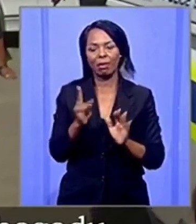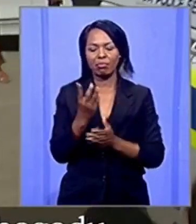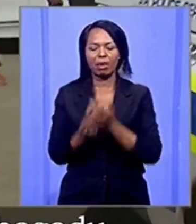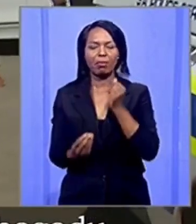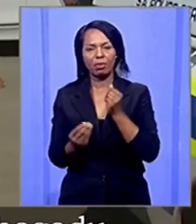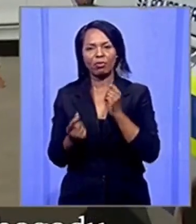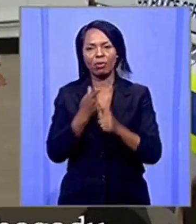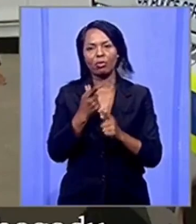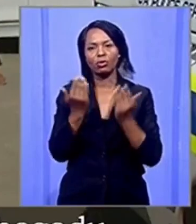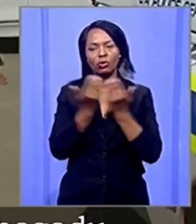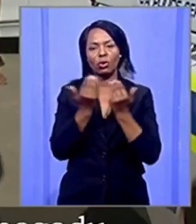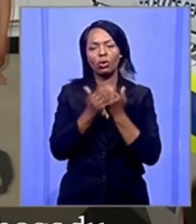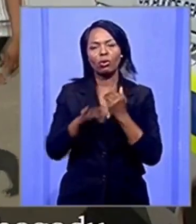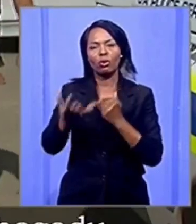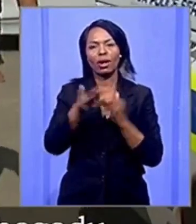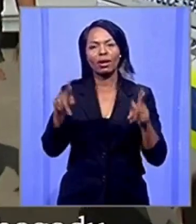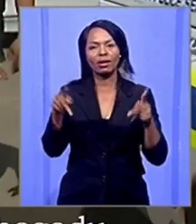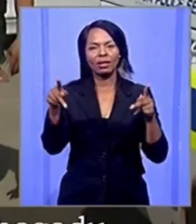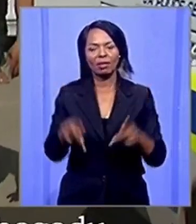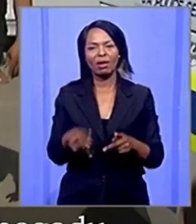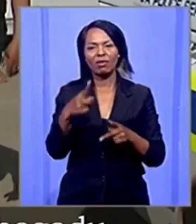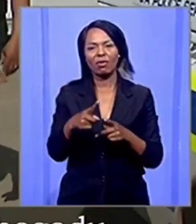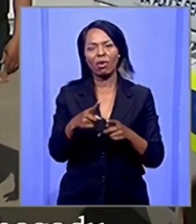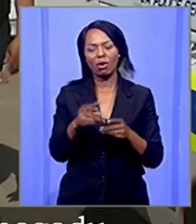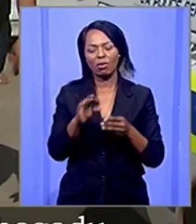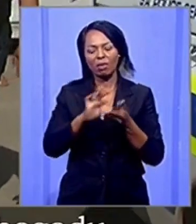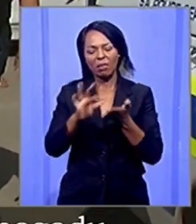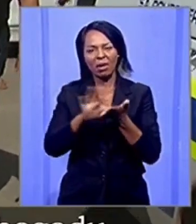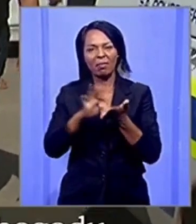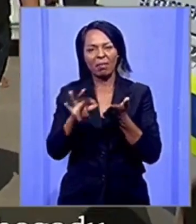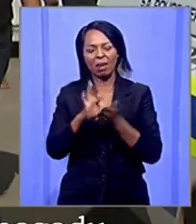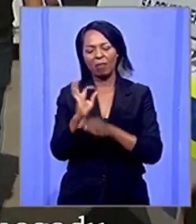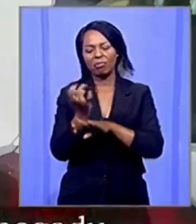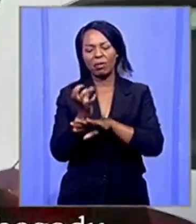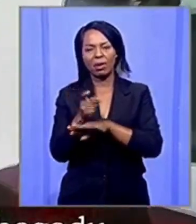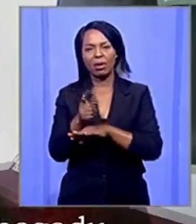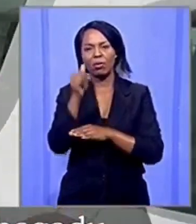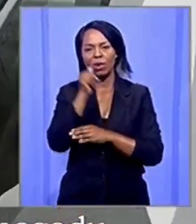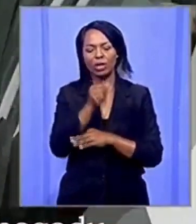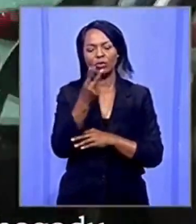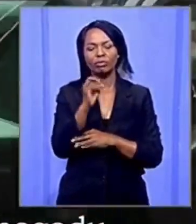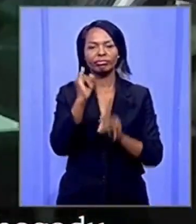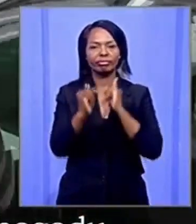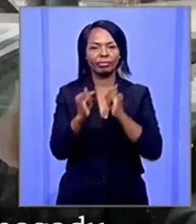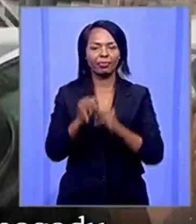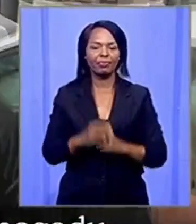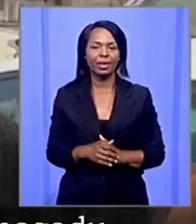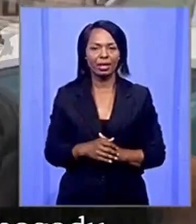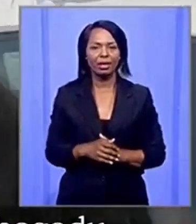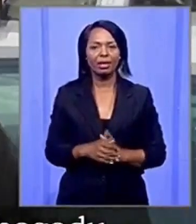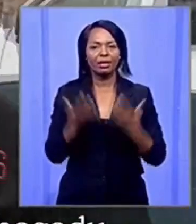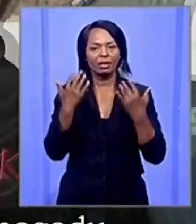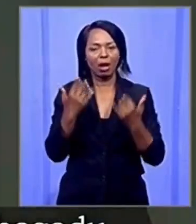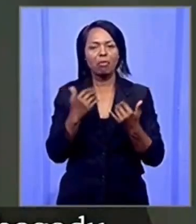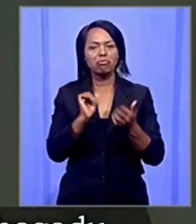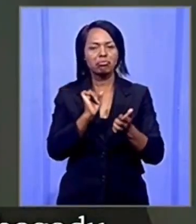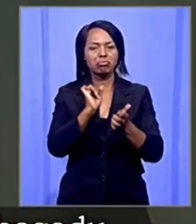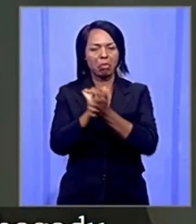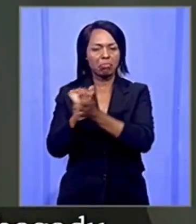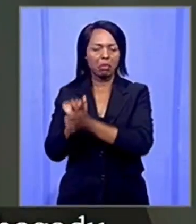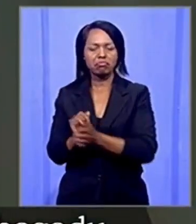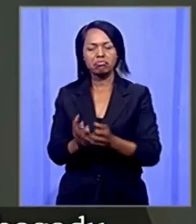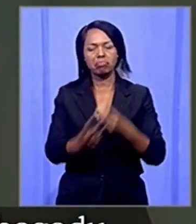sa boditšhaba sa Kimberley sa go sega le go pholisha ditemane ka 2011. The wheels of justice, slow as they may be,